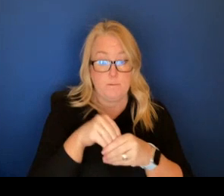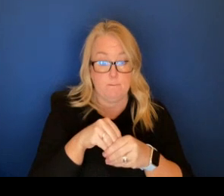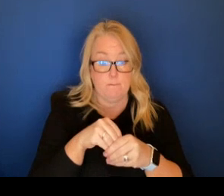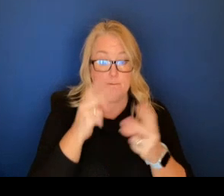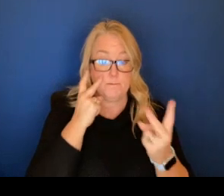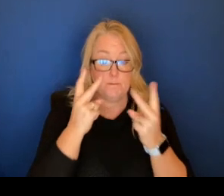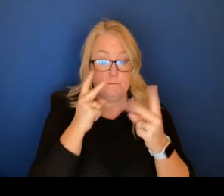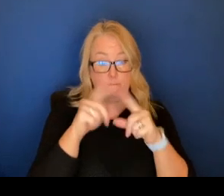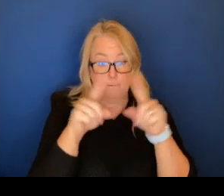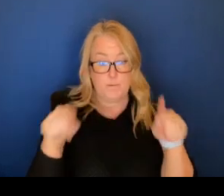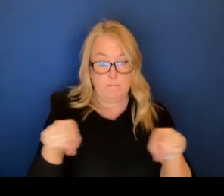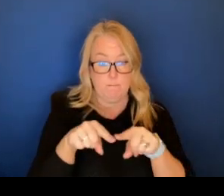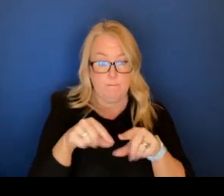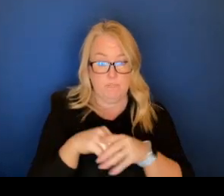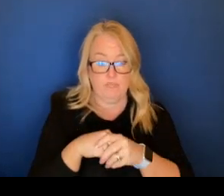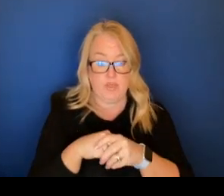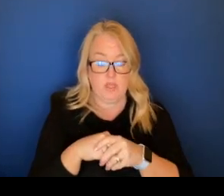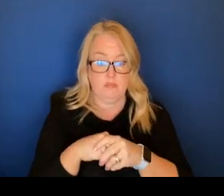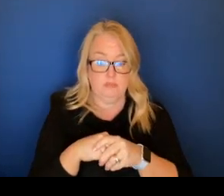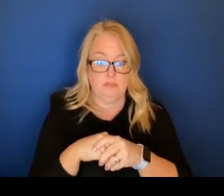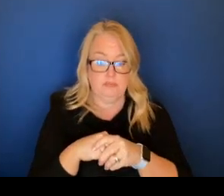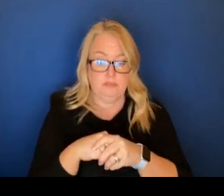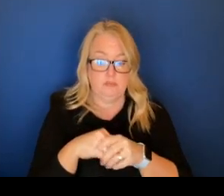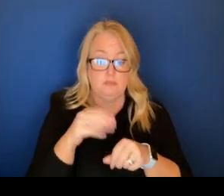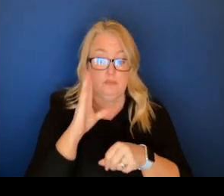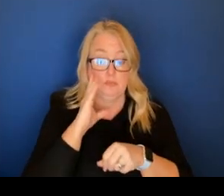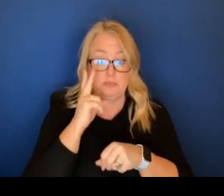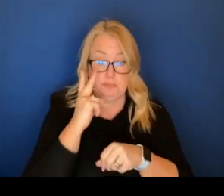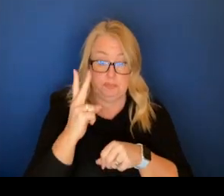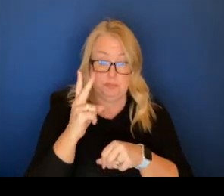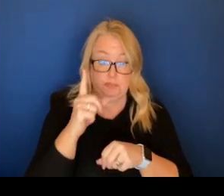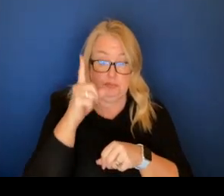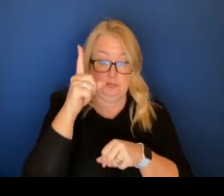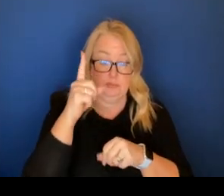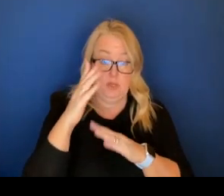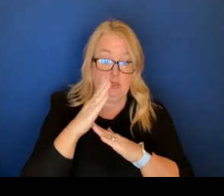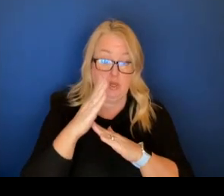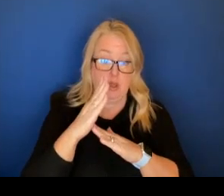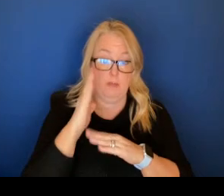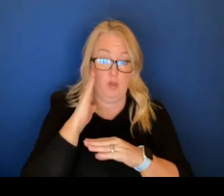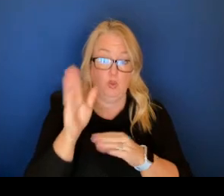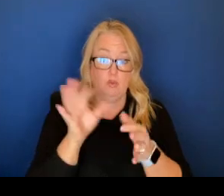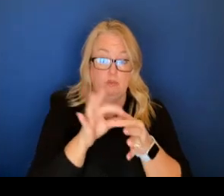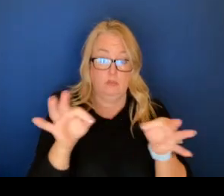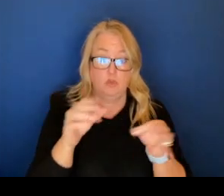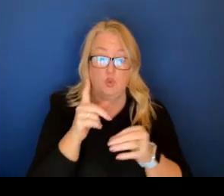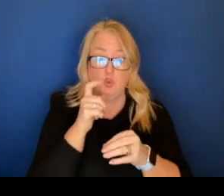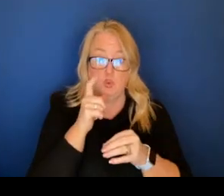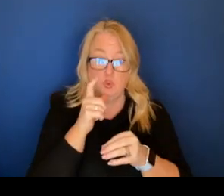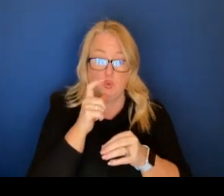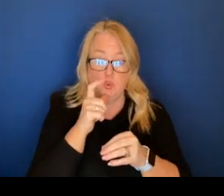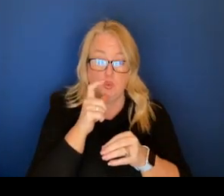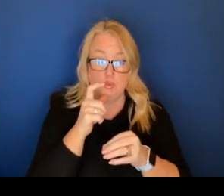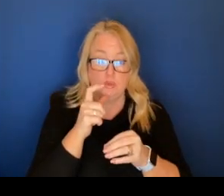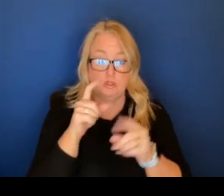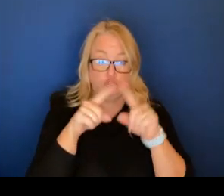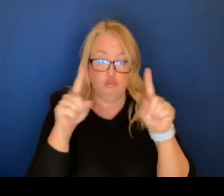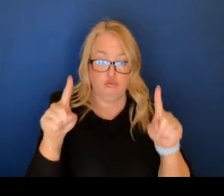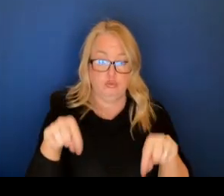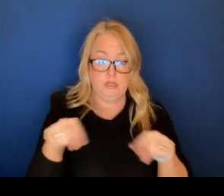viewing screen. You will see at the top, it will state whose screen you are